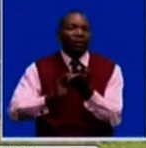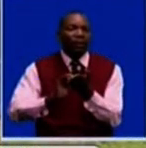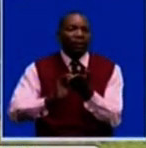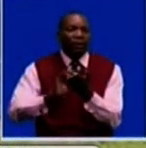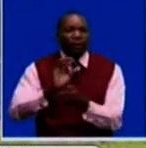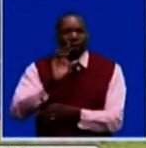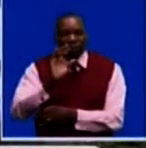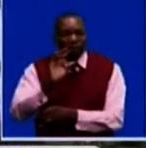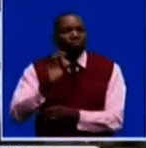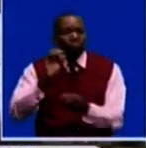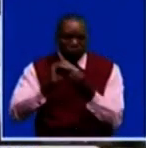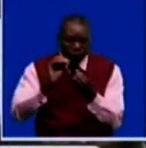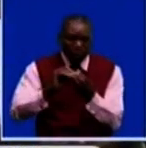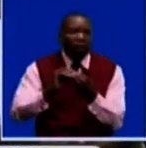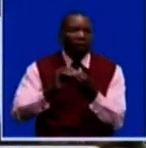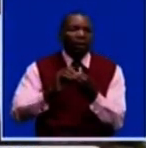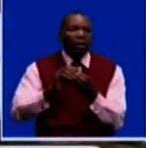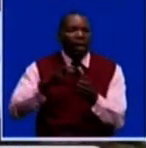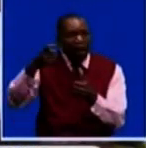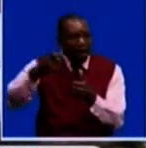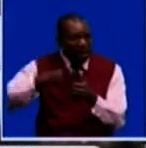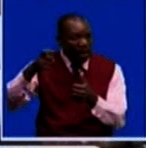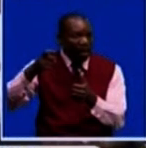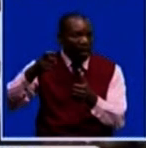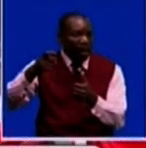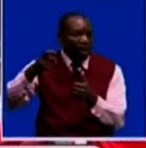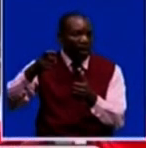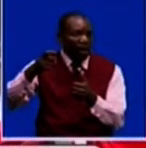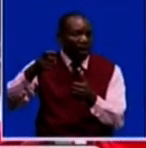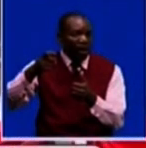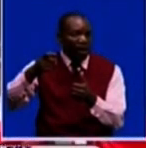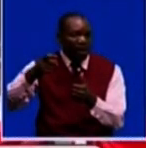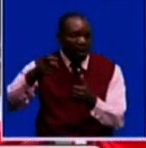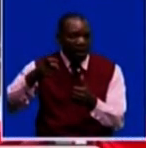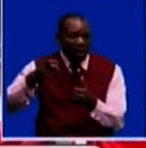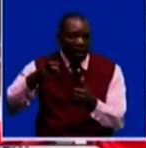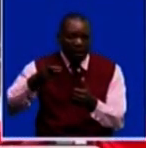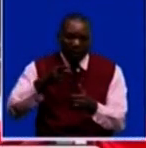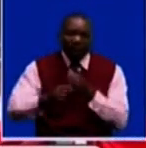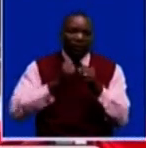514,707 clients were tested for HIV AIDS this year alone, of which